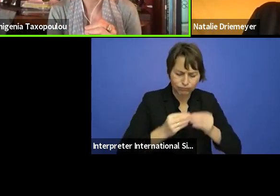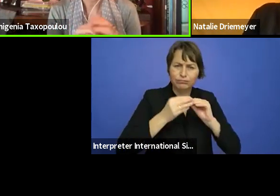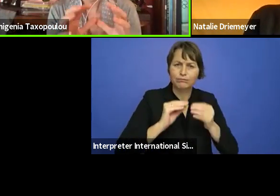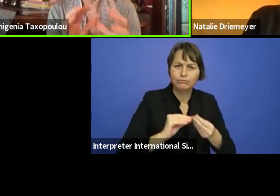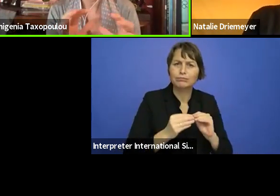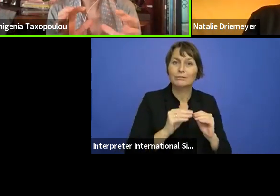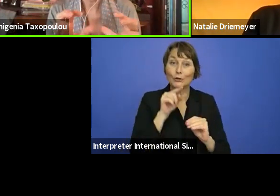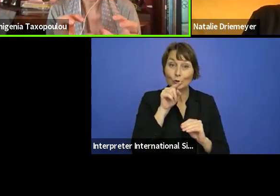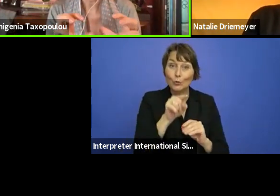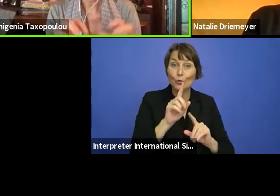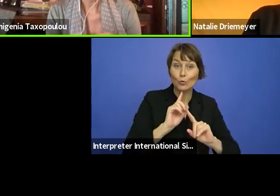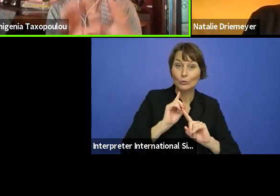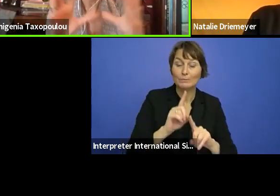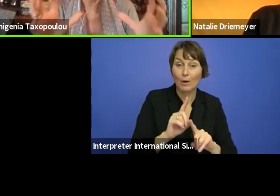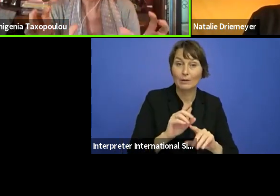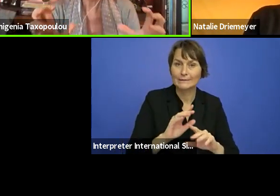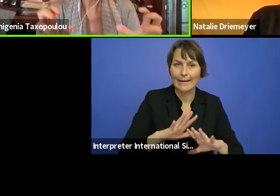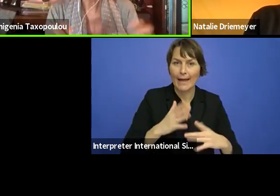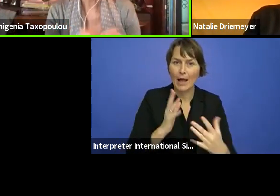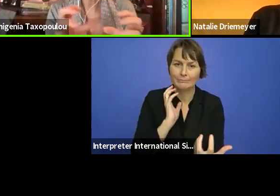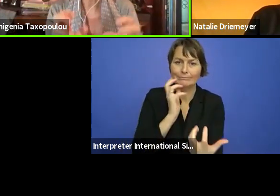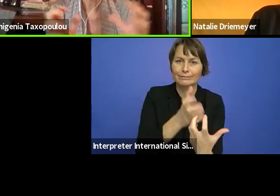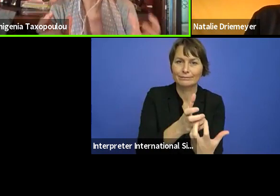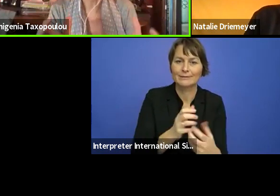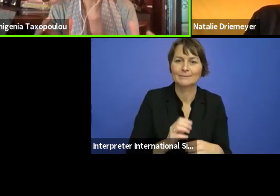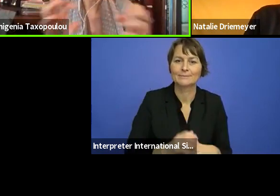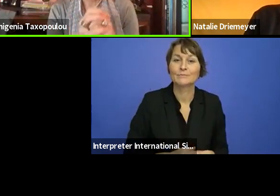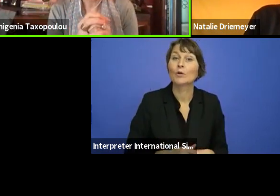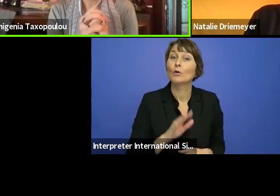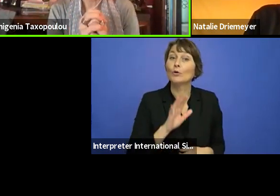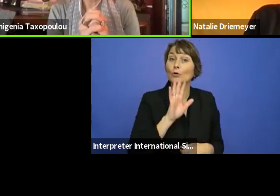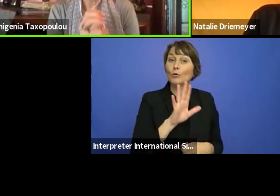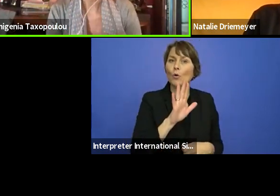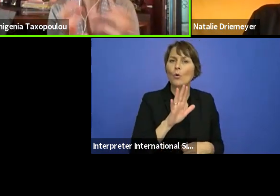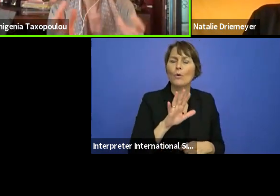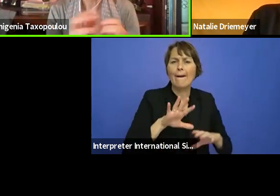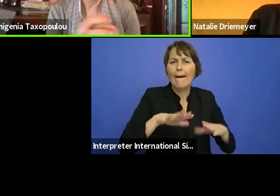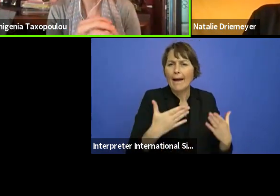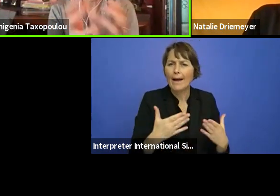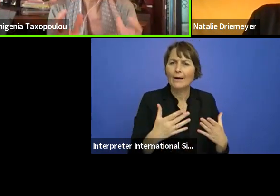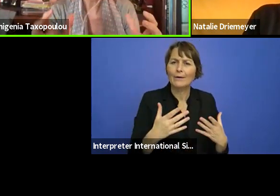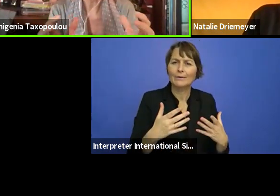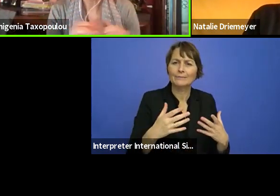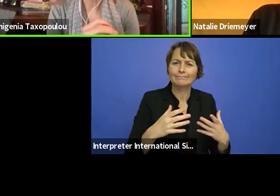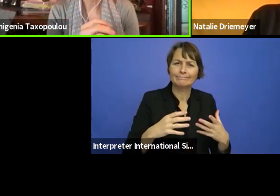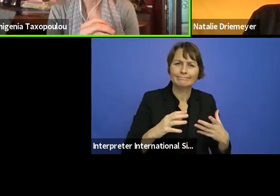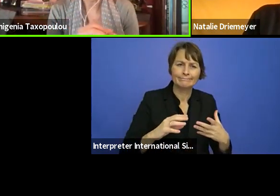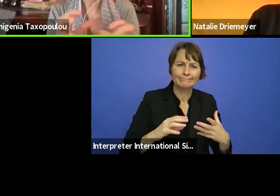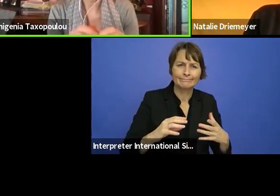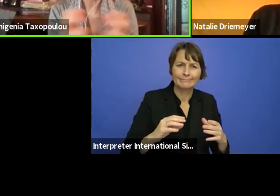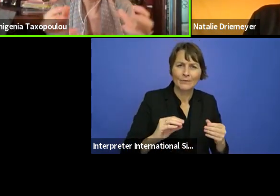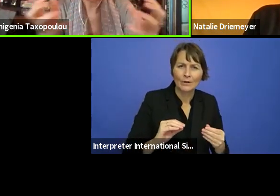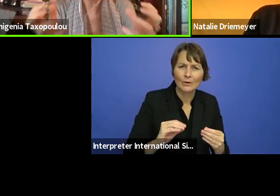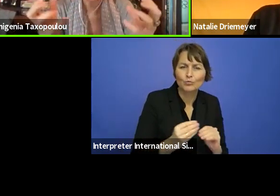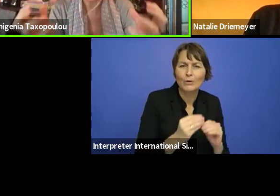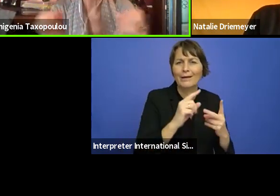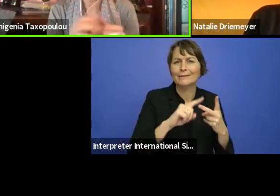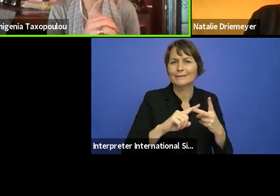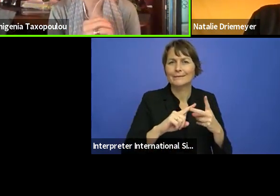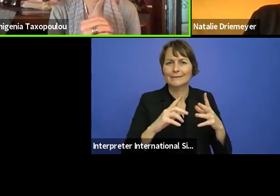case, the narrative and the practice coincide. So the artwork